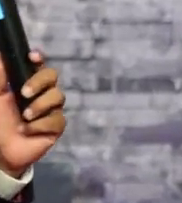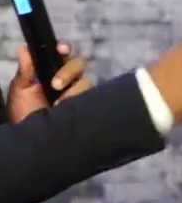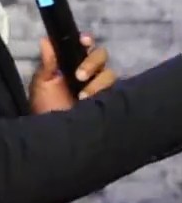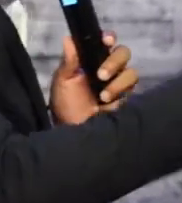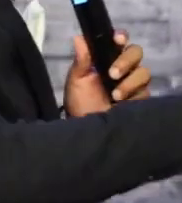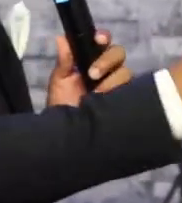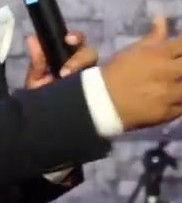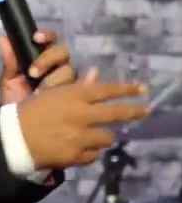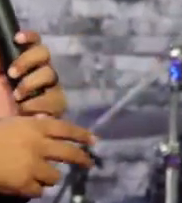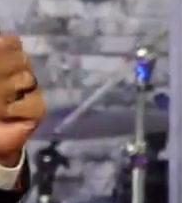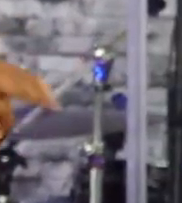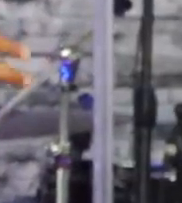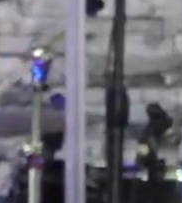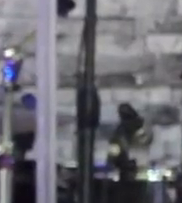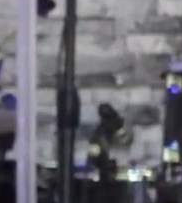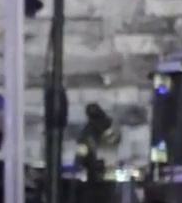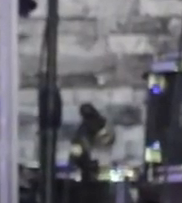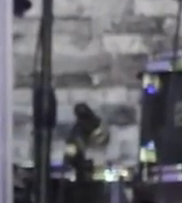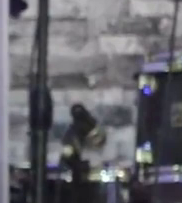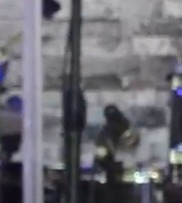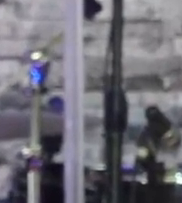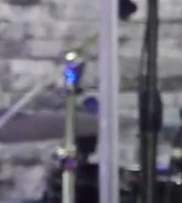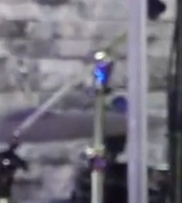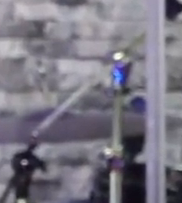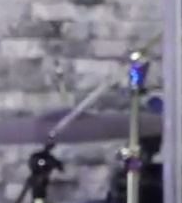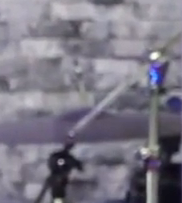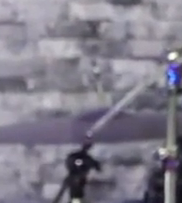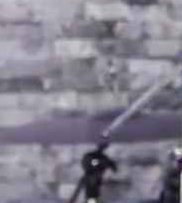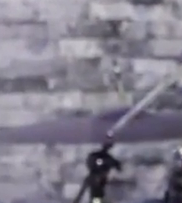There's such an aroma in this house.